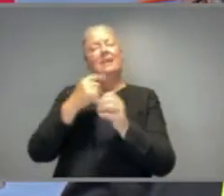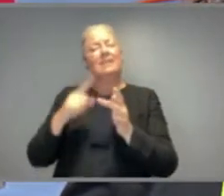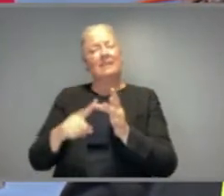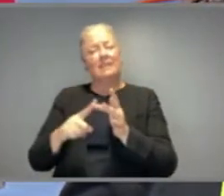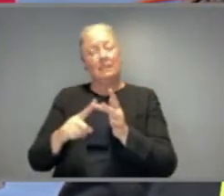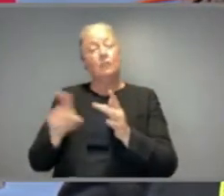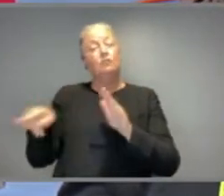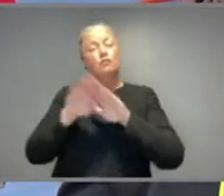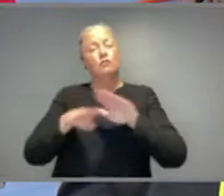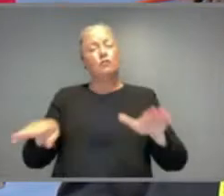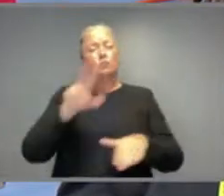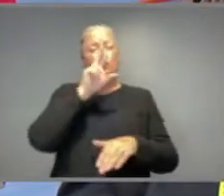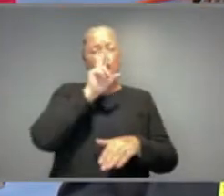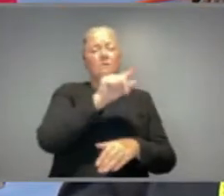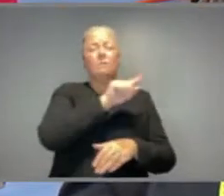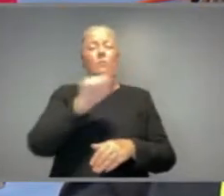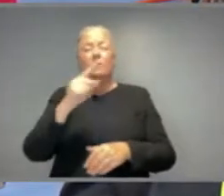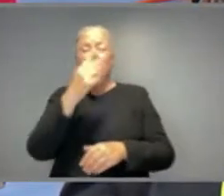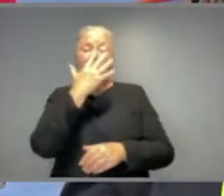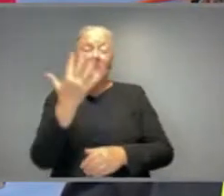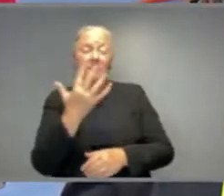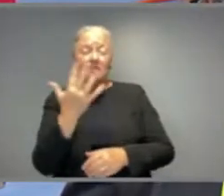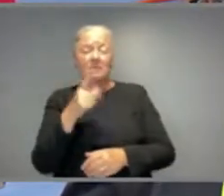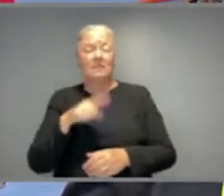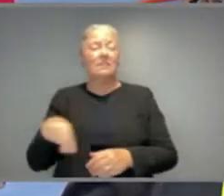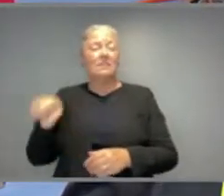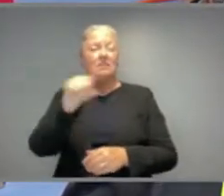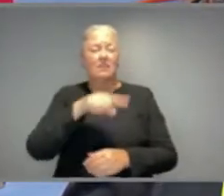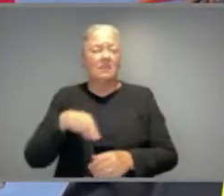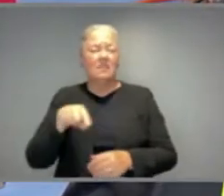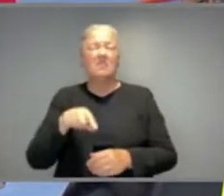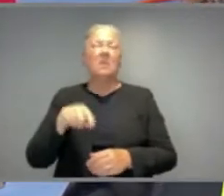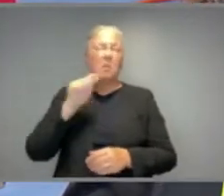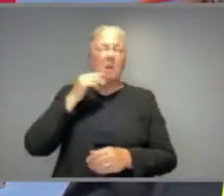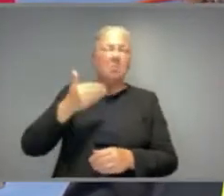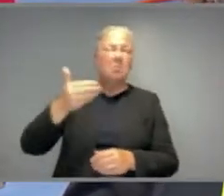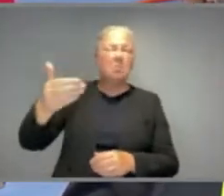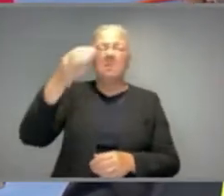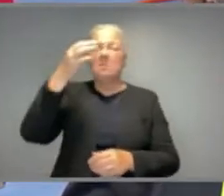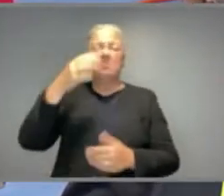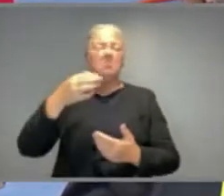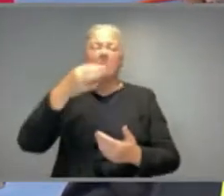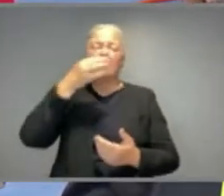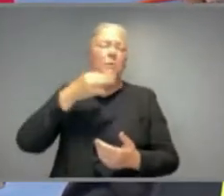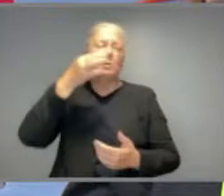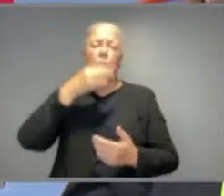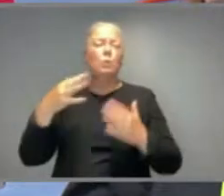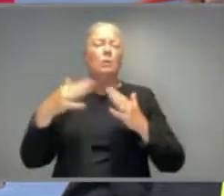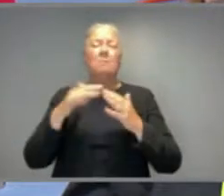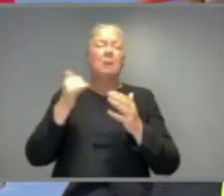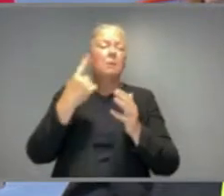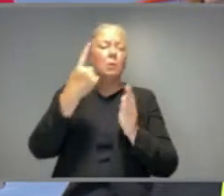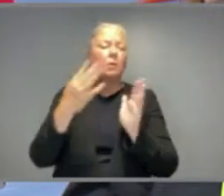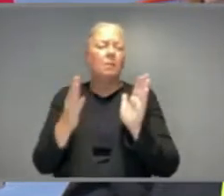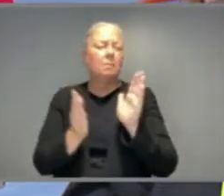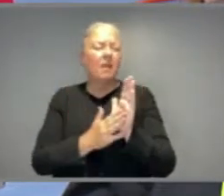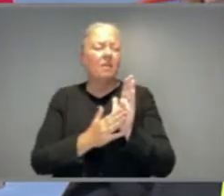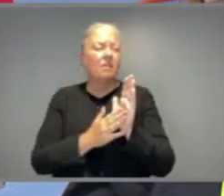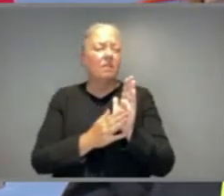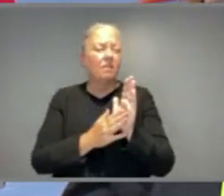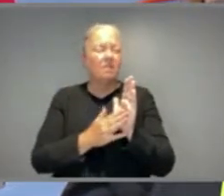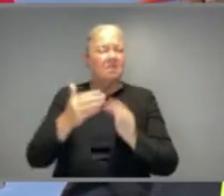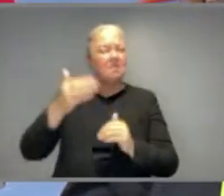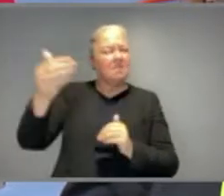the general population of children, would be some weeks away. I think he might have said about a month away. Is there any